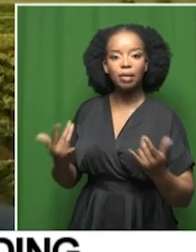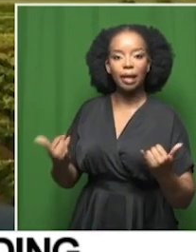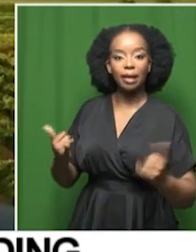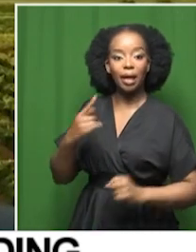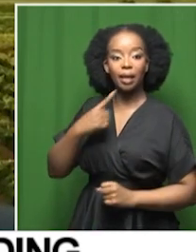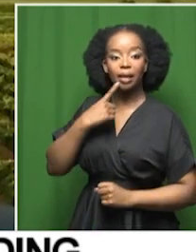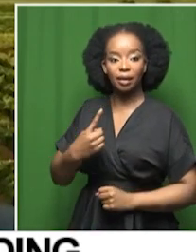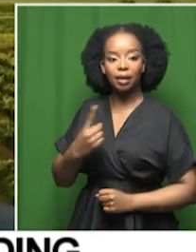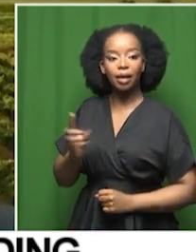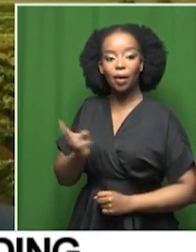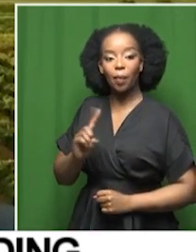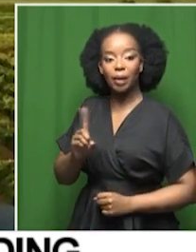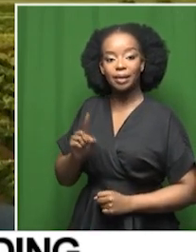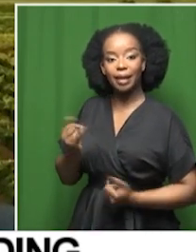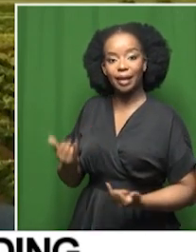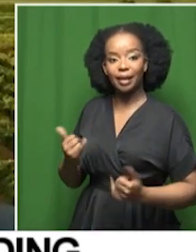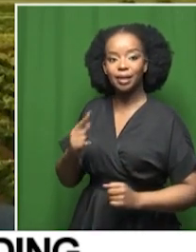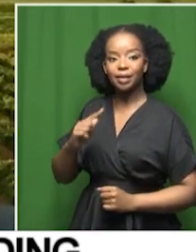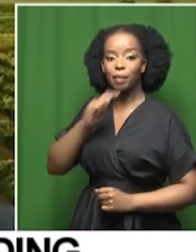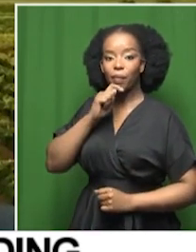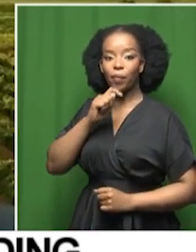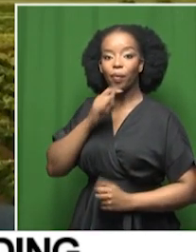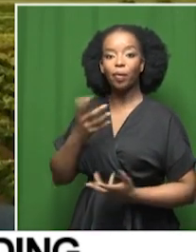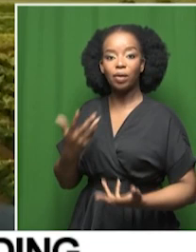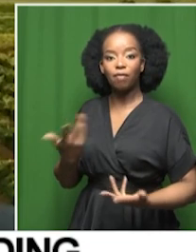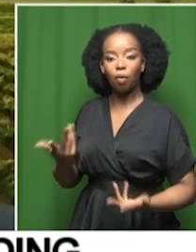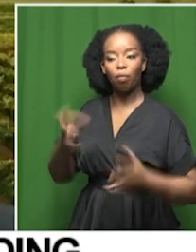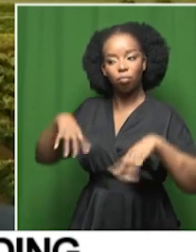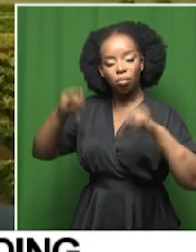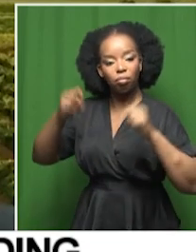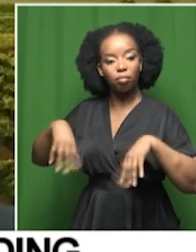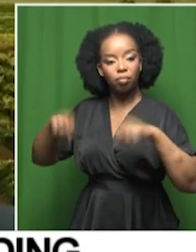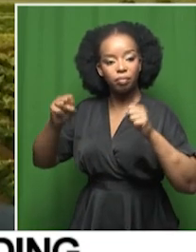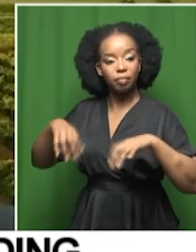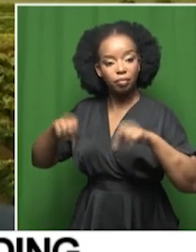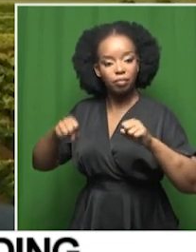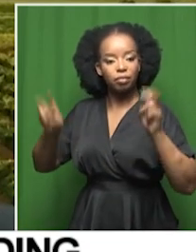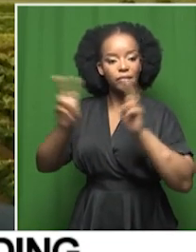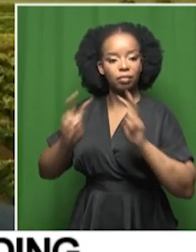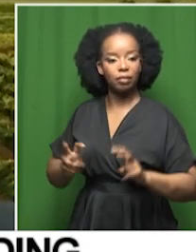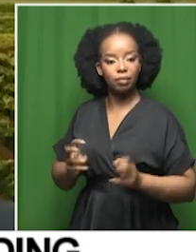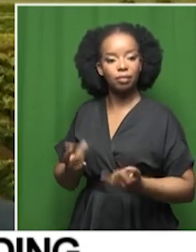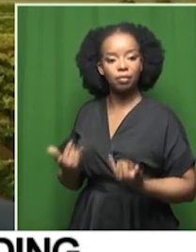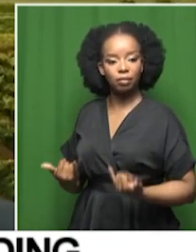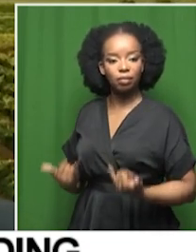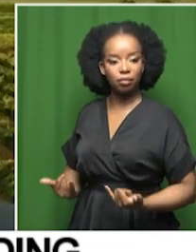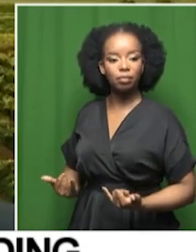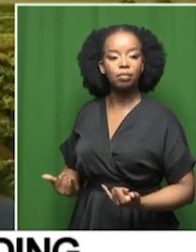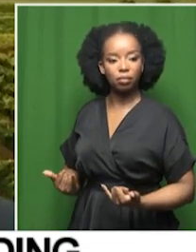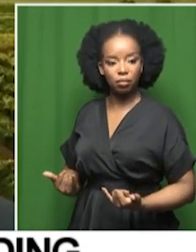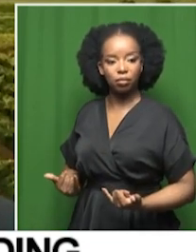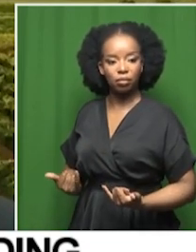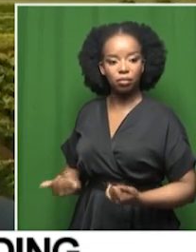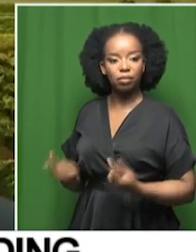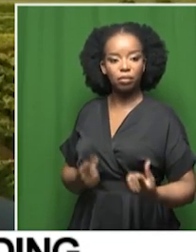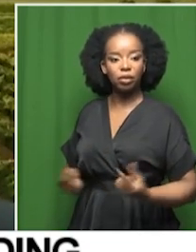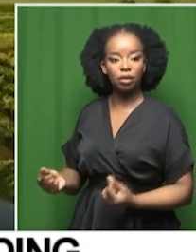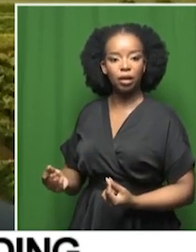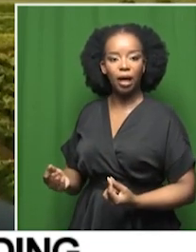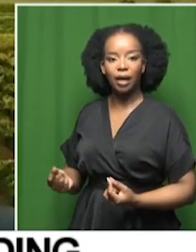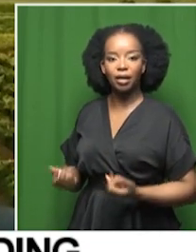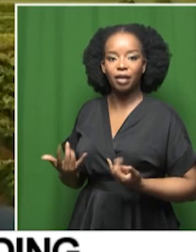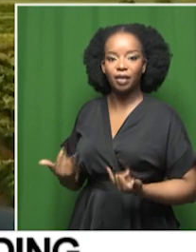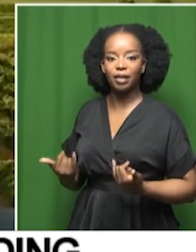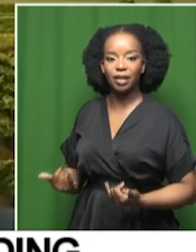moment regarding load shedding and how it's actually affecting their businesses? Yes, it has a tremendous